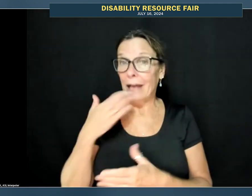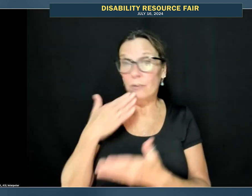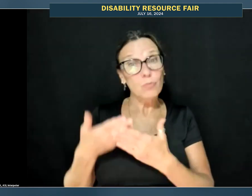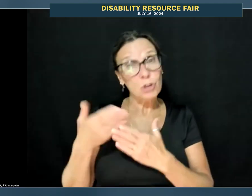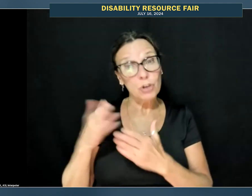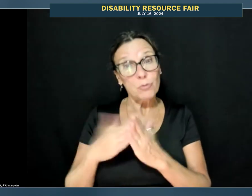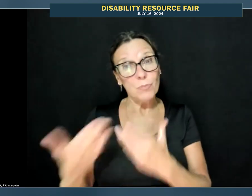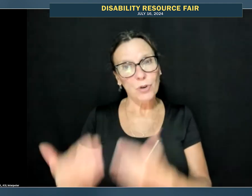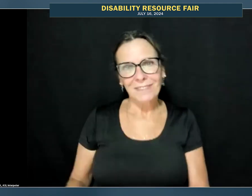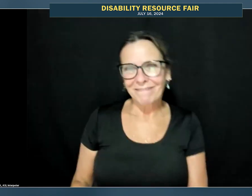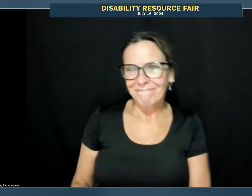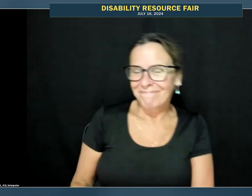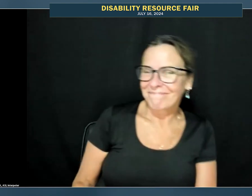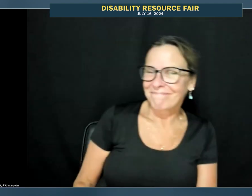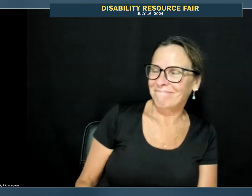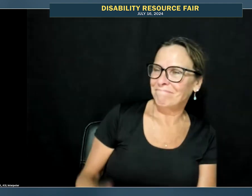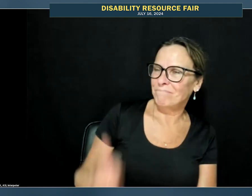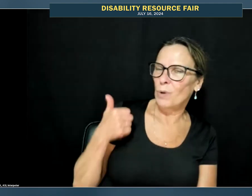Awesome.